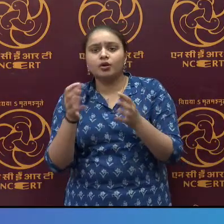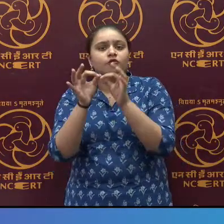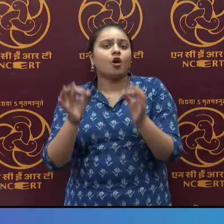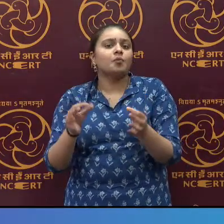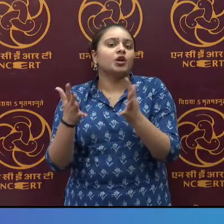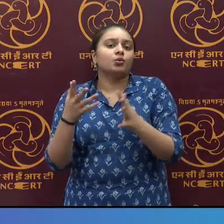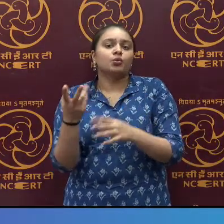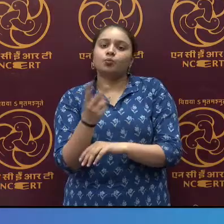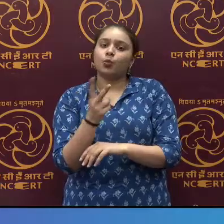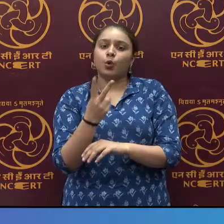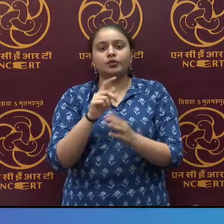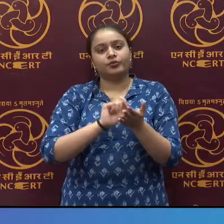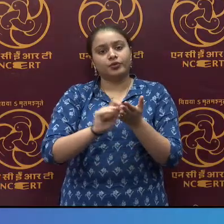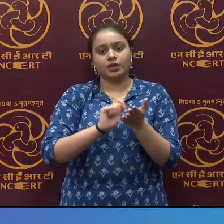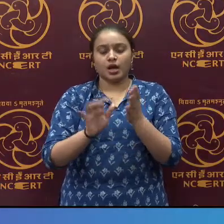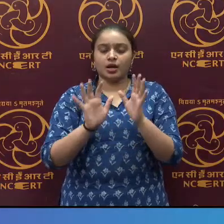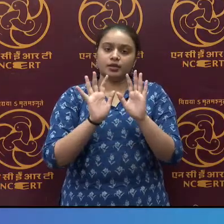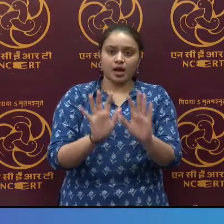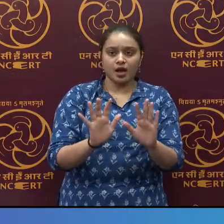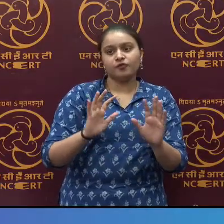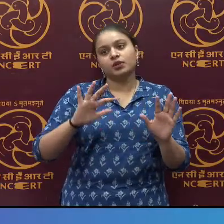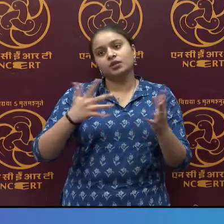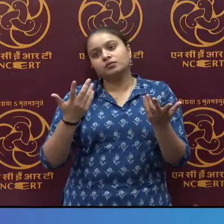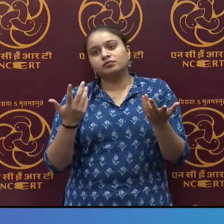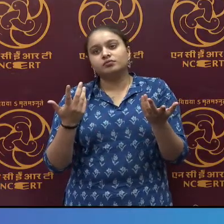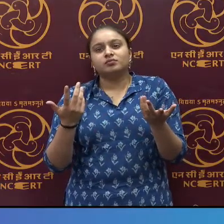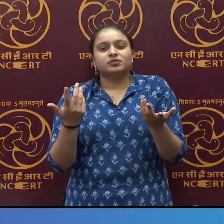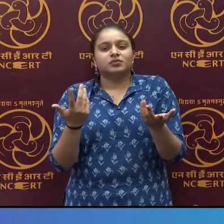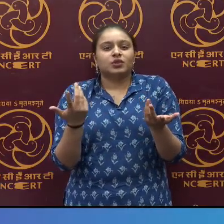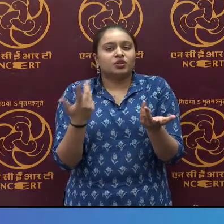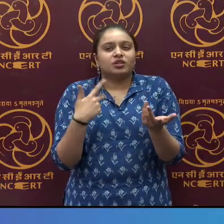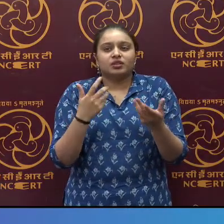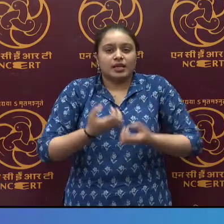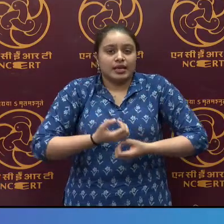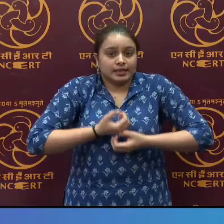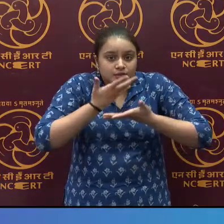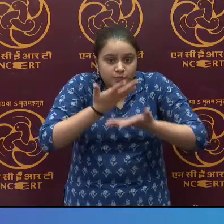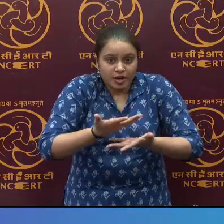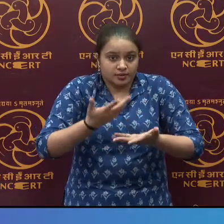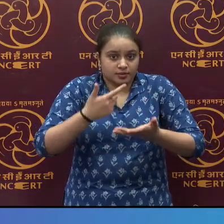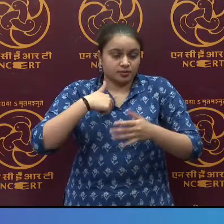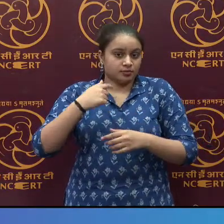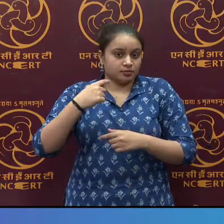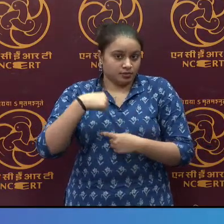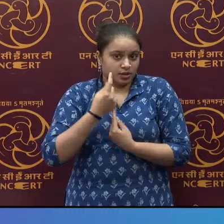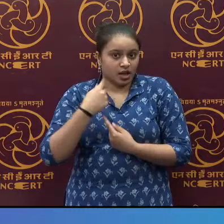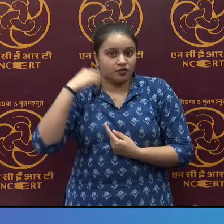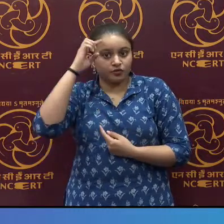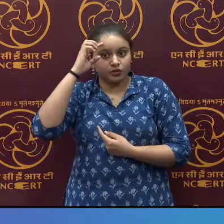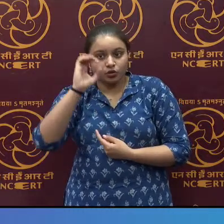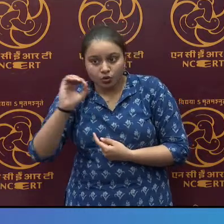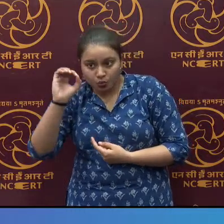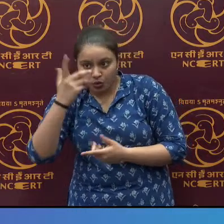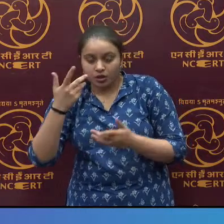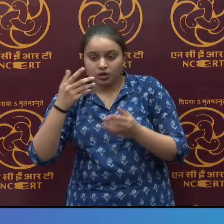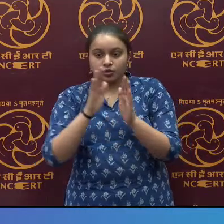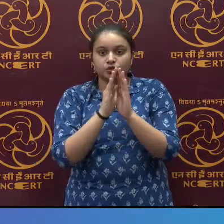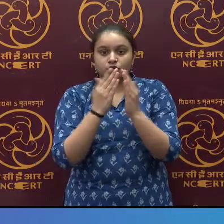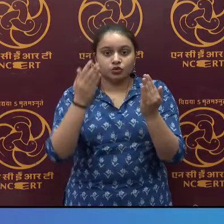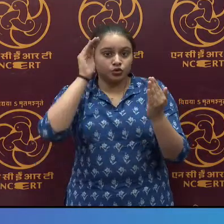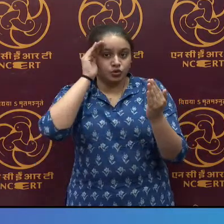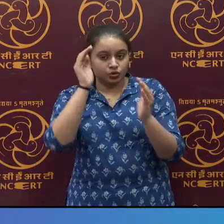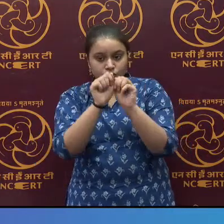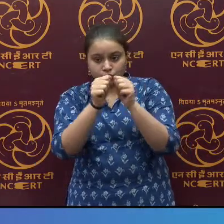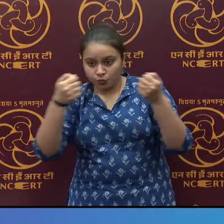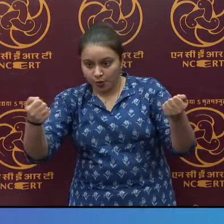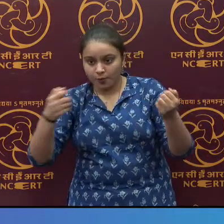also. Like you are writing on, in terms of expressing an opinion, you might be writing in newspapers, you might be writing in